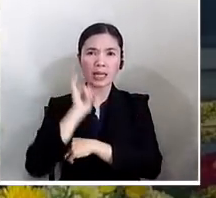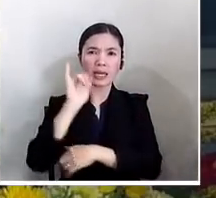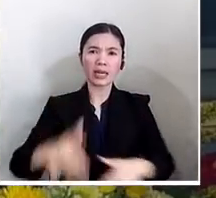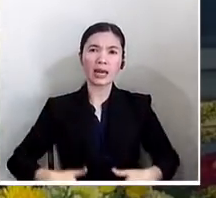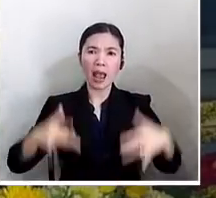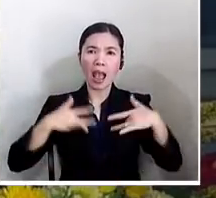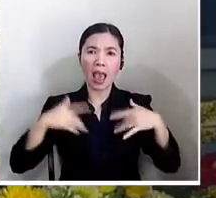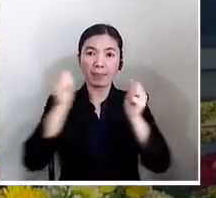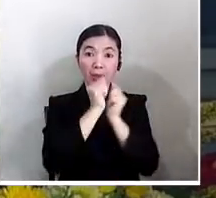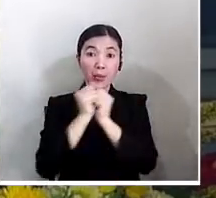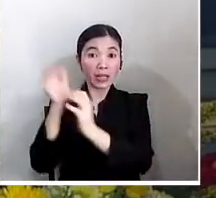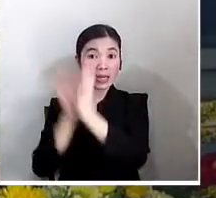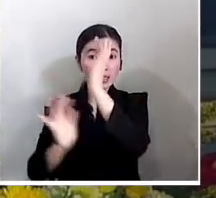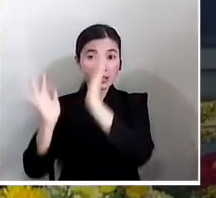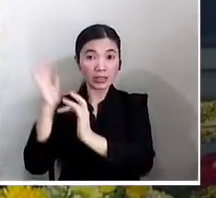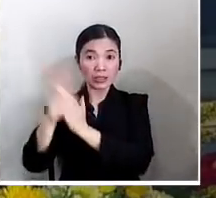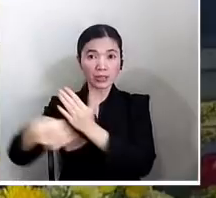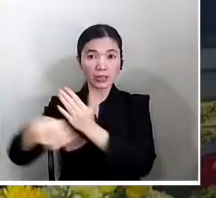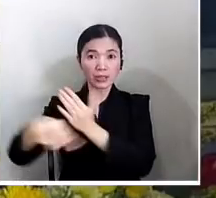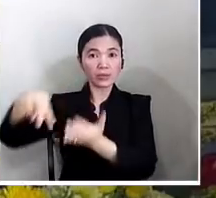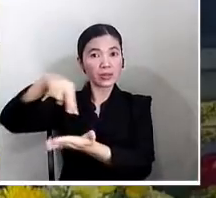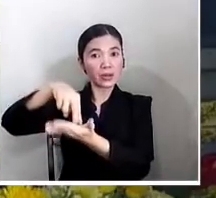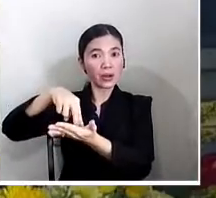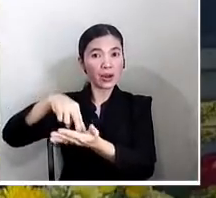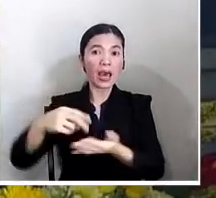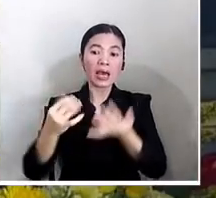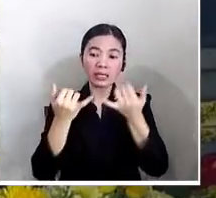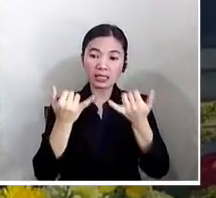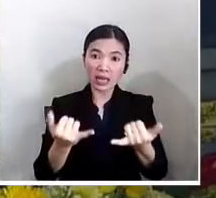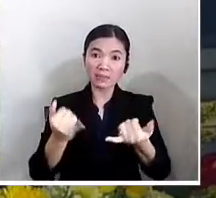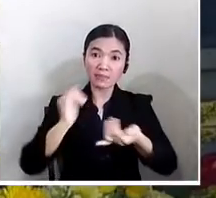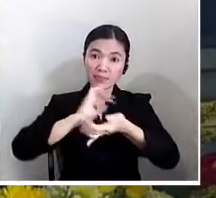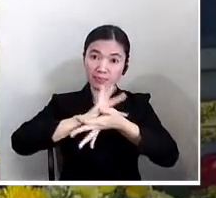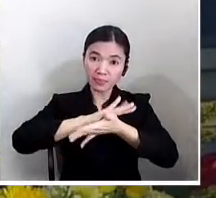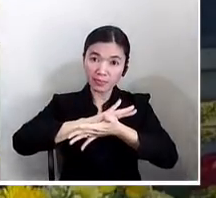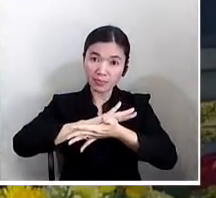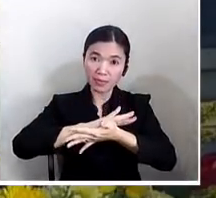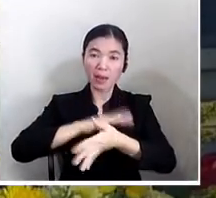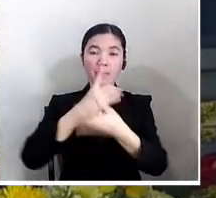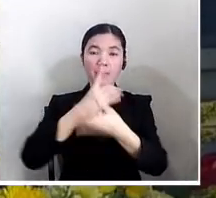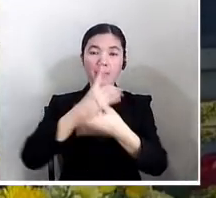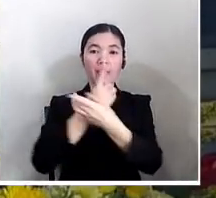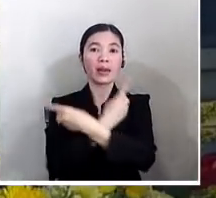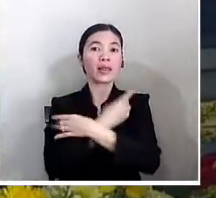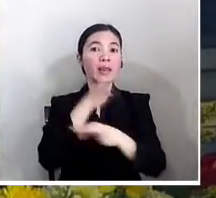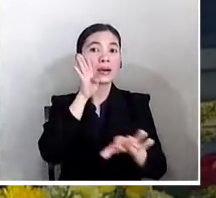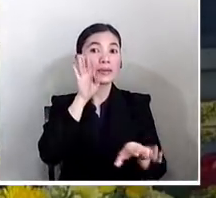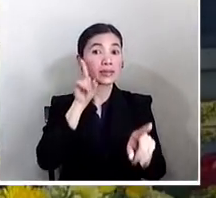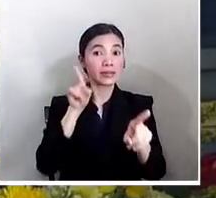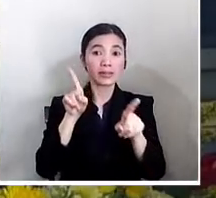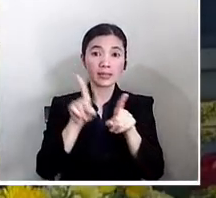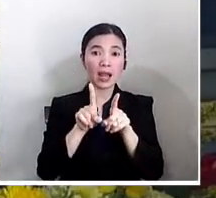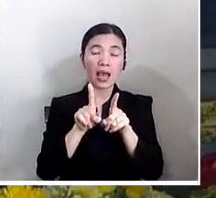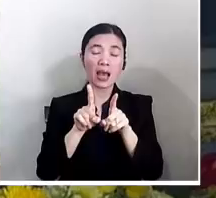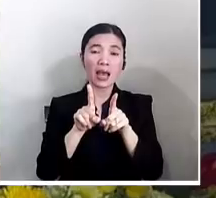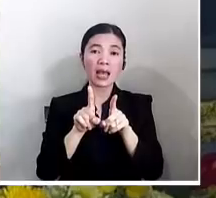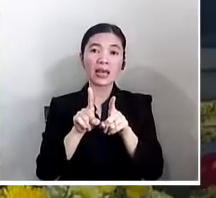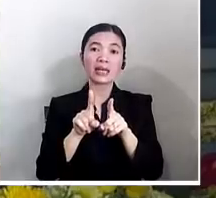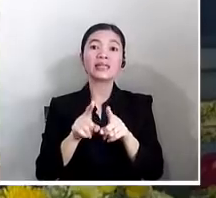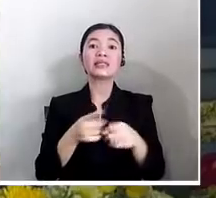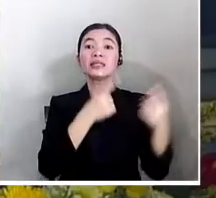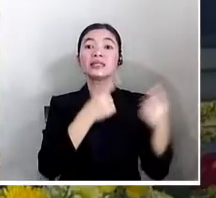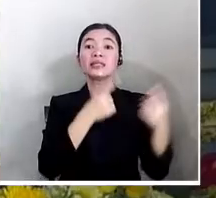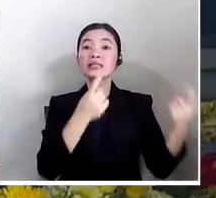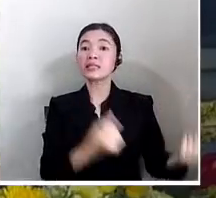resurrection. In this time of pandemic, my dear brothers and sisters, it is a sin to